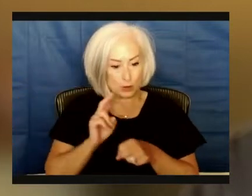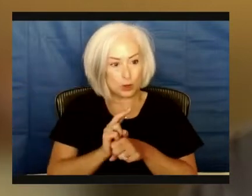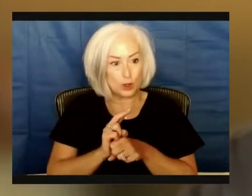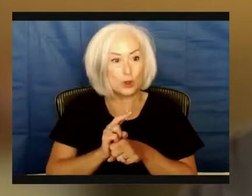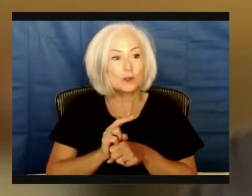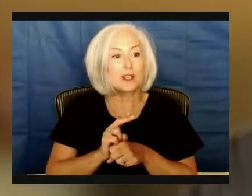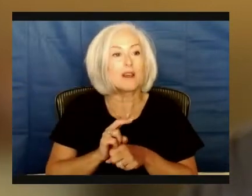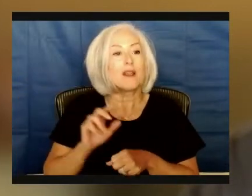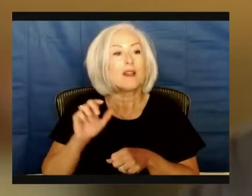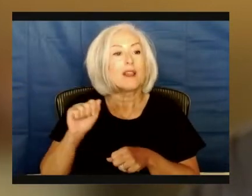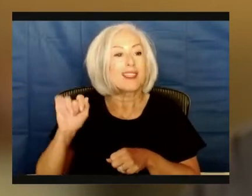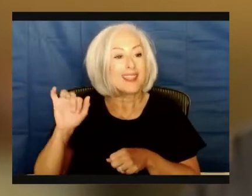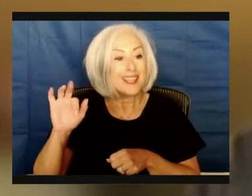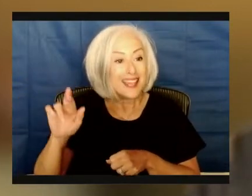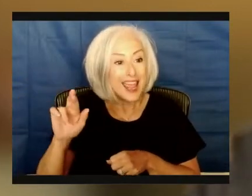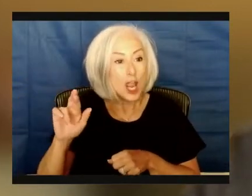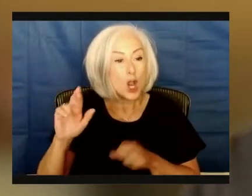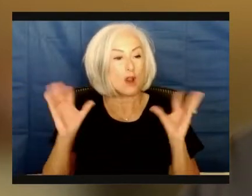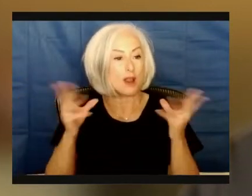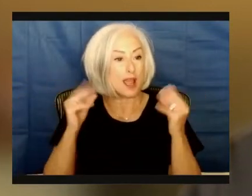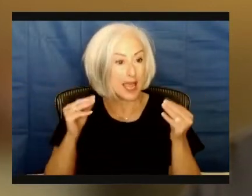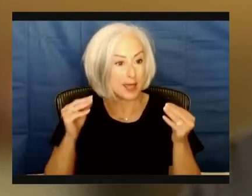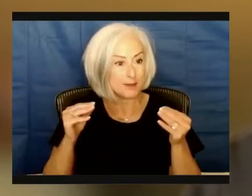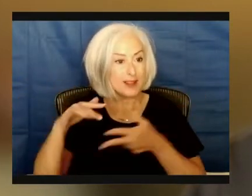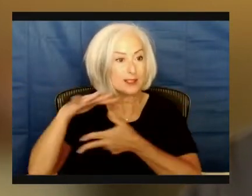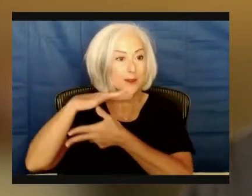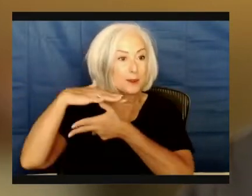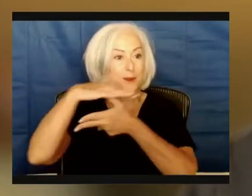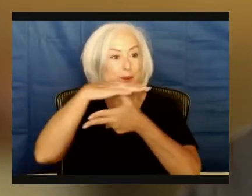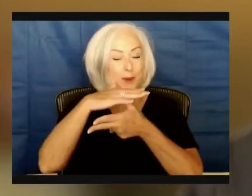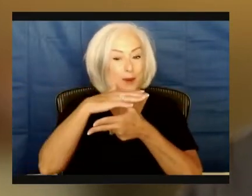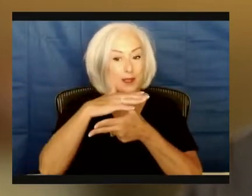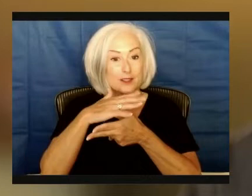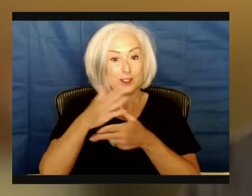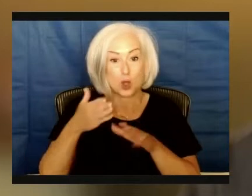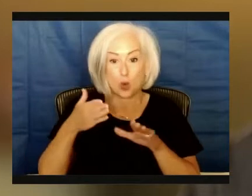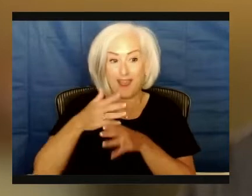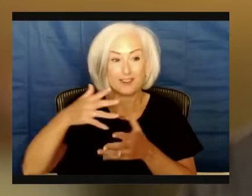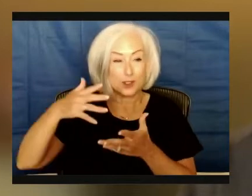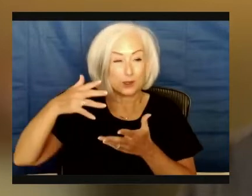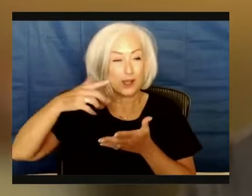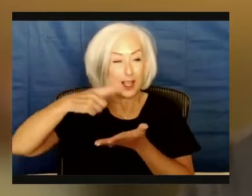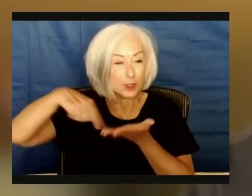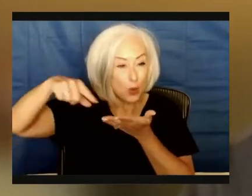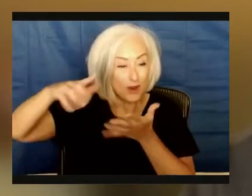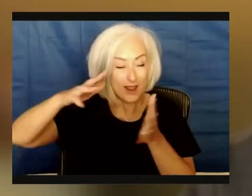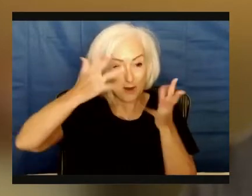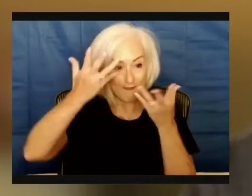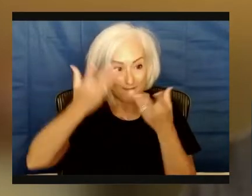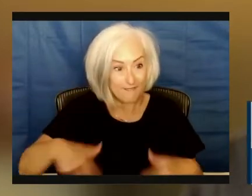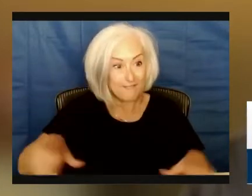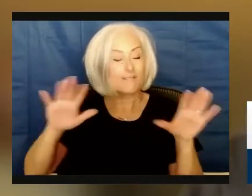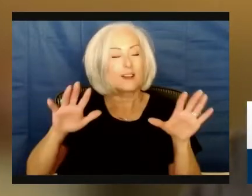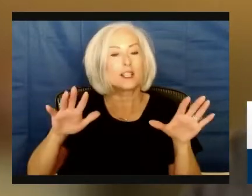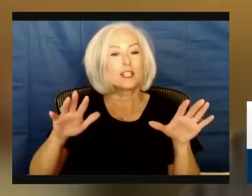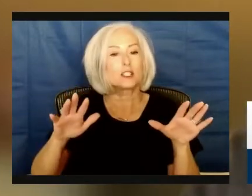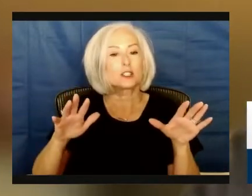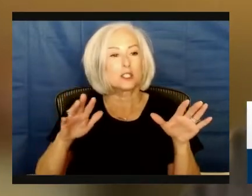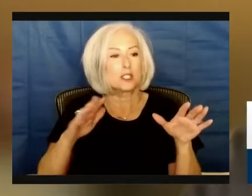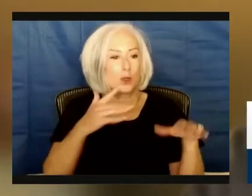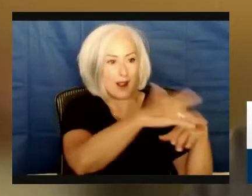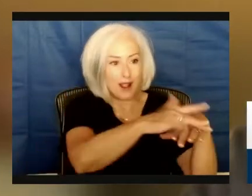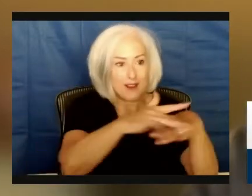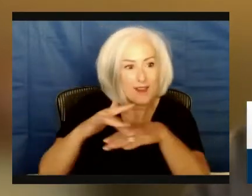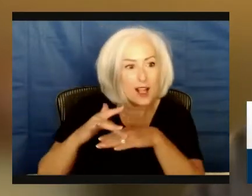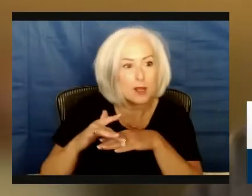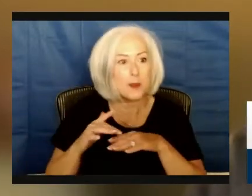In that case, we had a lot of air ambulances that were available as soon as the storm passed. But in that particular case, there wasn't a whole lot there wasn't